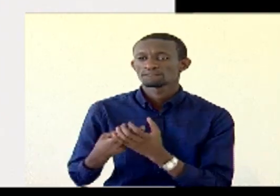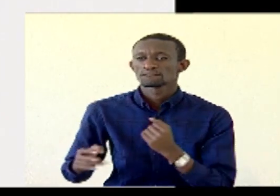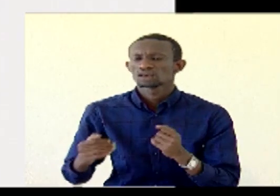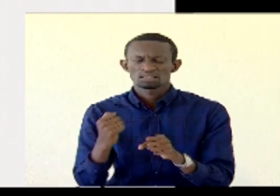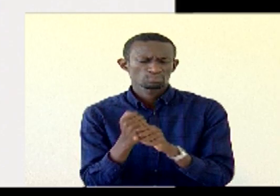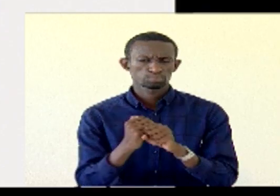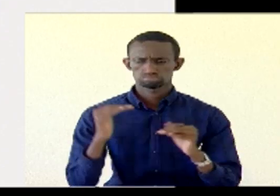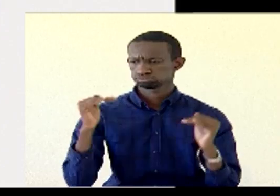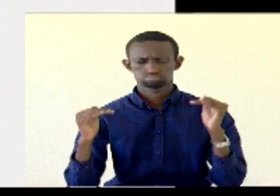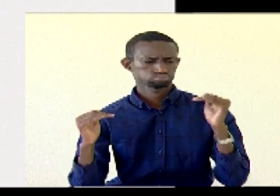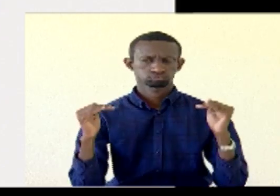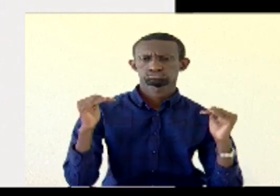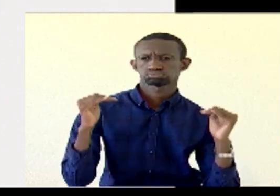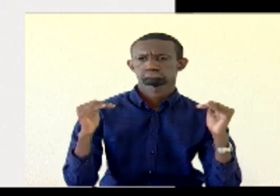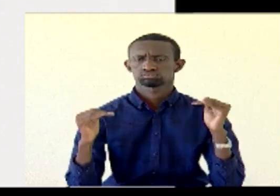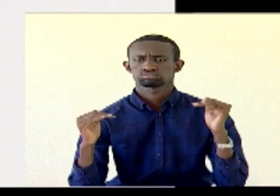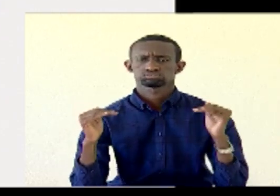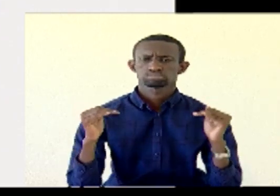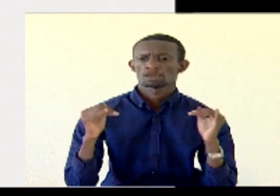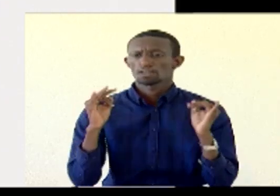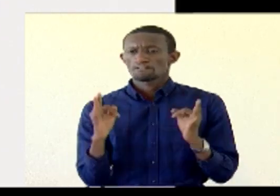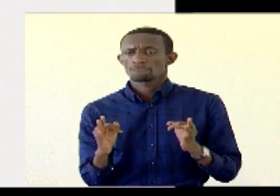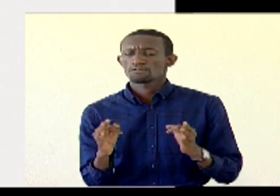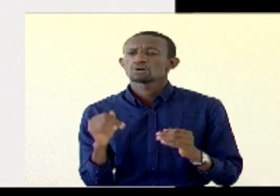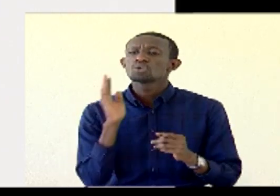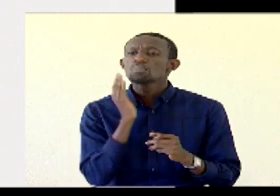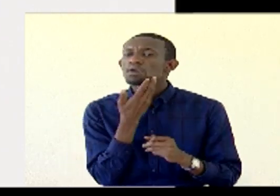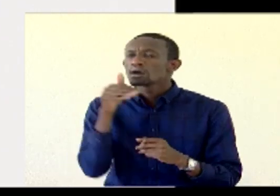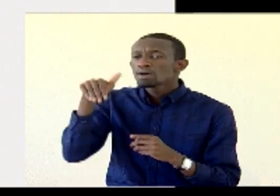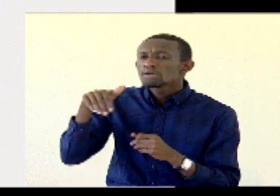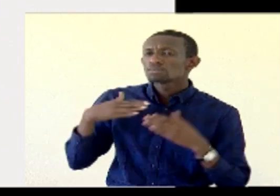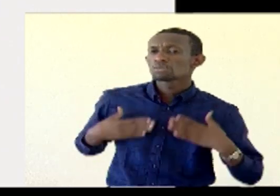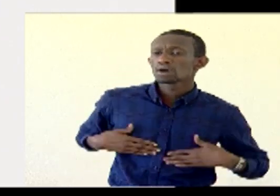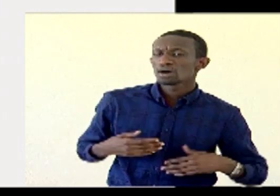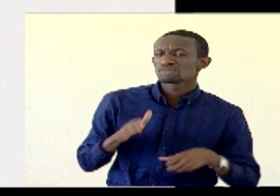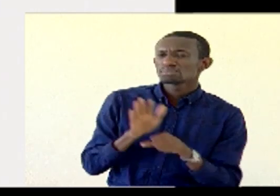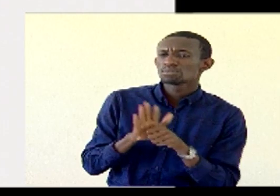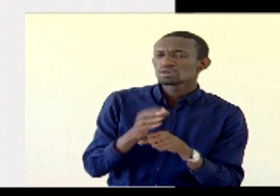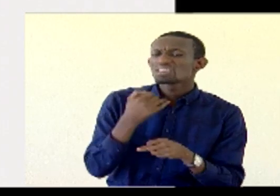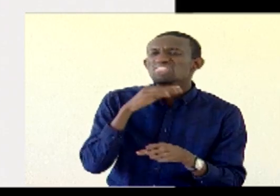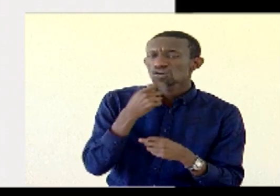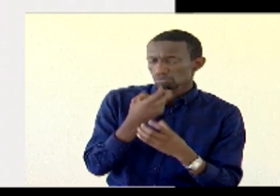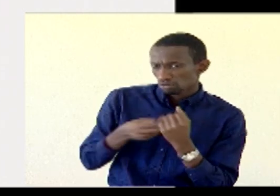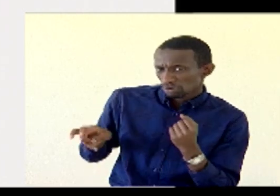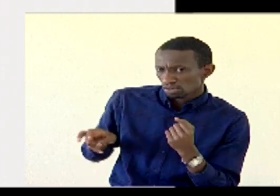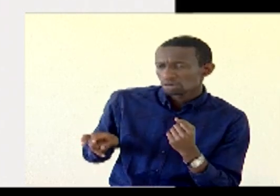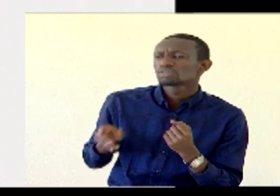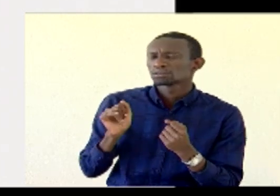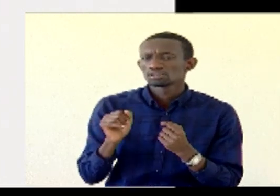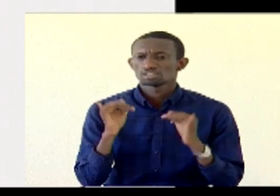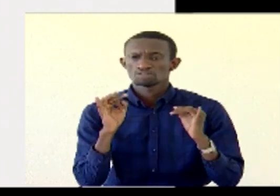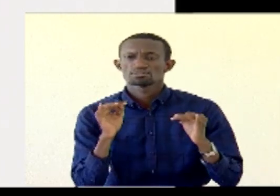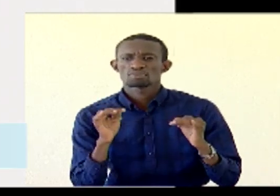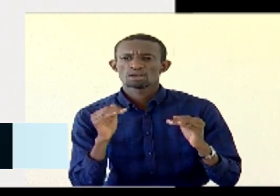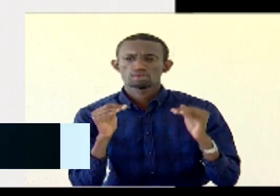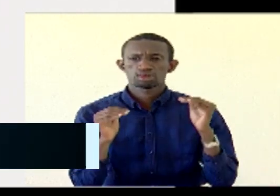balancing, so it means that if there are excess water, it has to be removed from the body. If there are excess salts, they also have to be removed from the